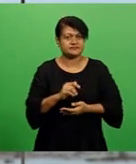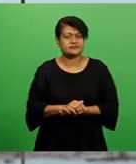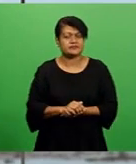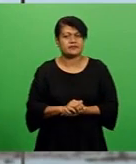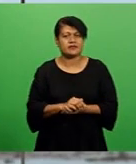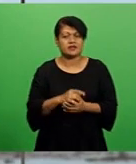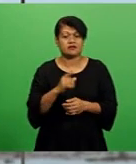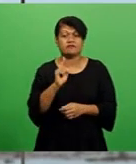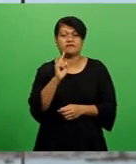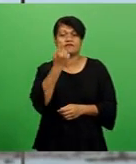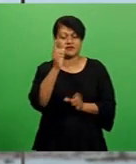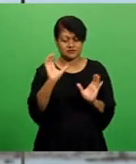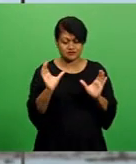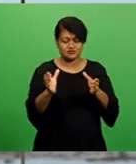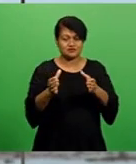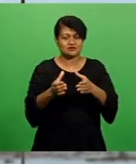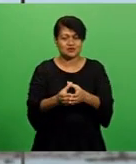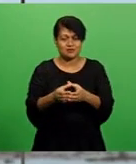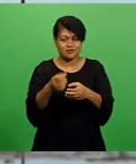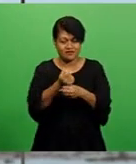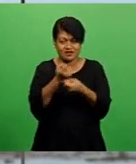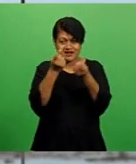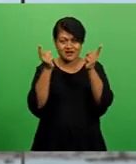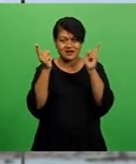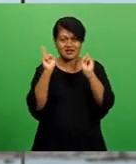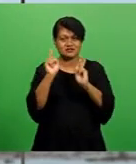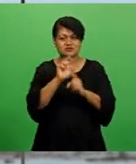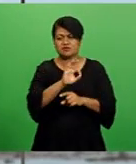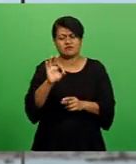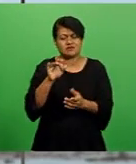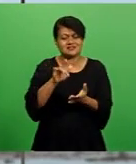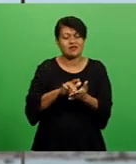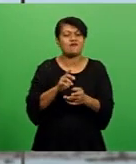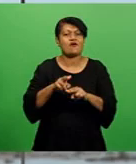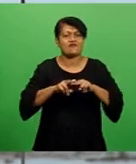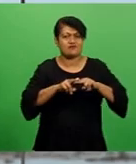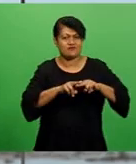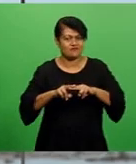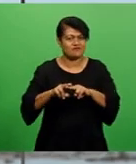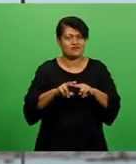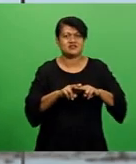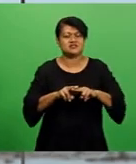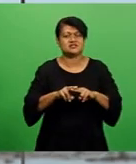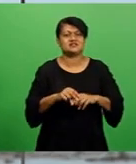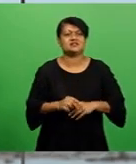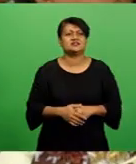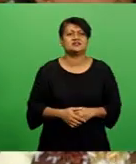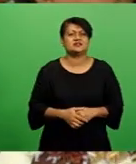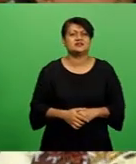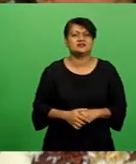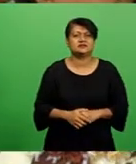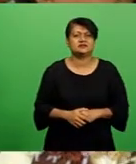is the first batch of caregiver graduates, not just for the center, but for Fiji. Sanya Nimboila reports.